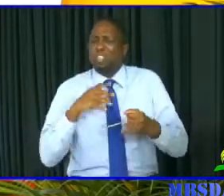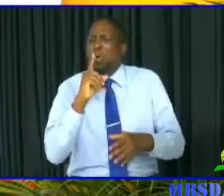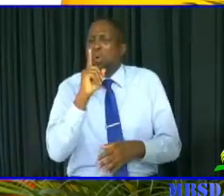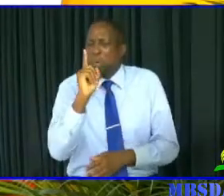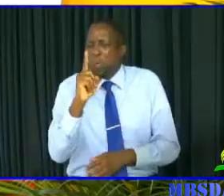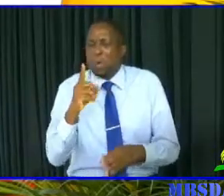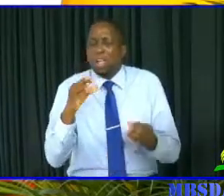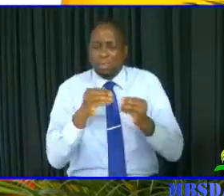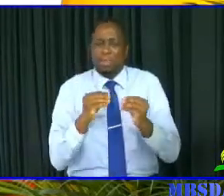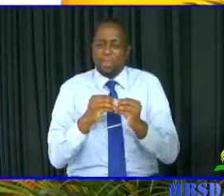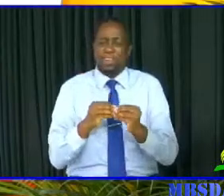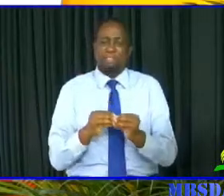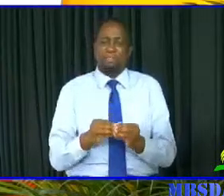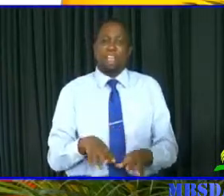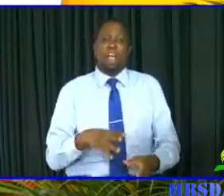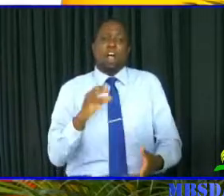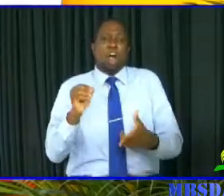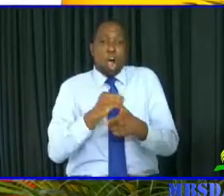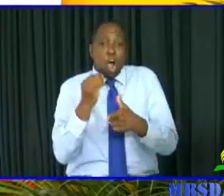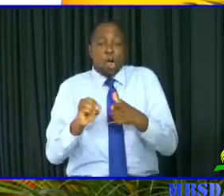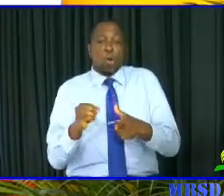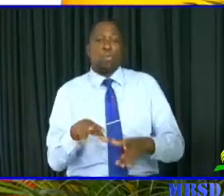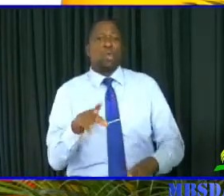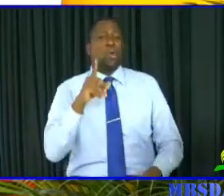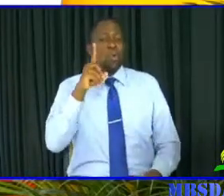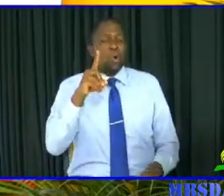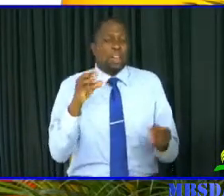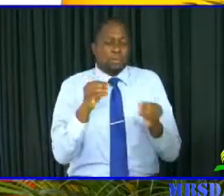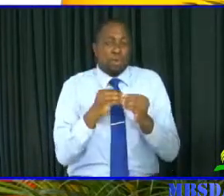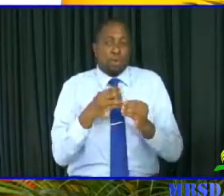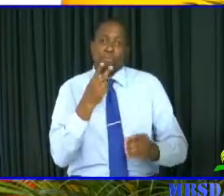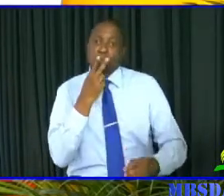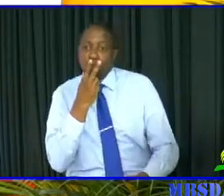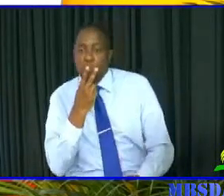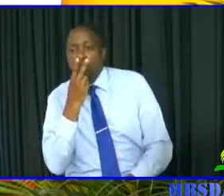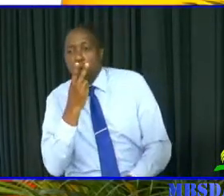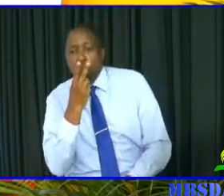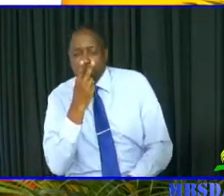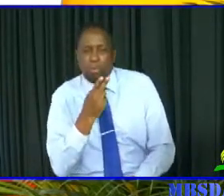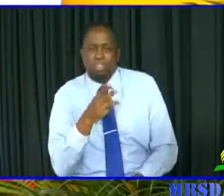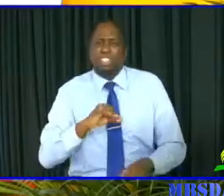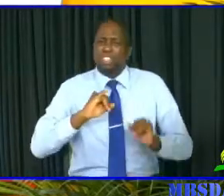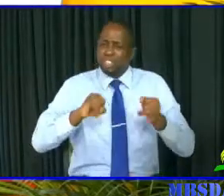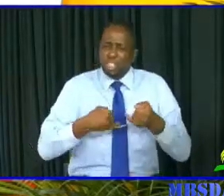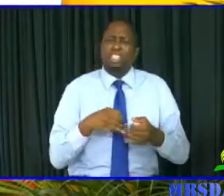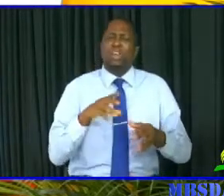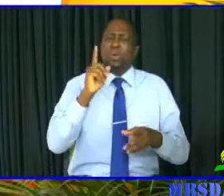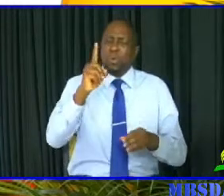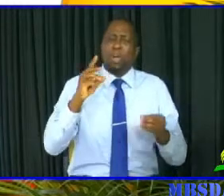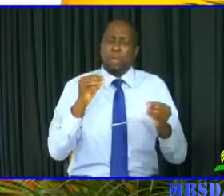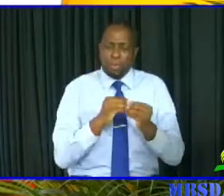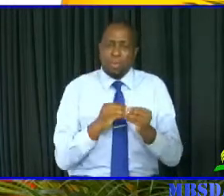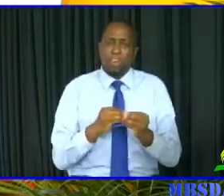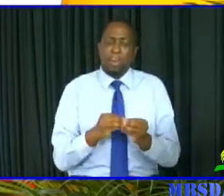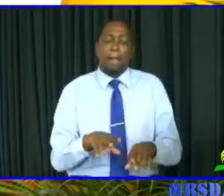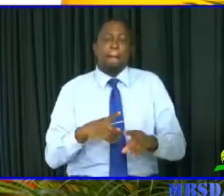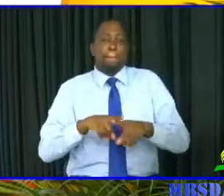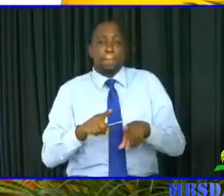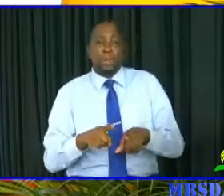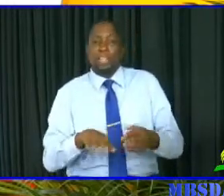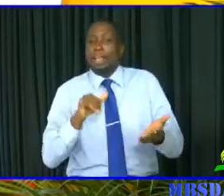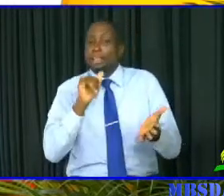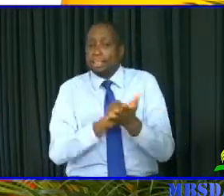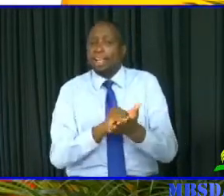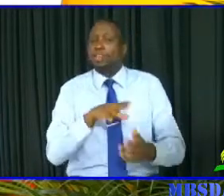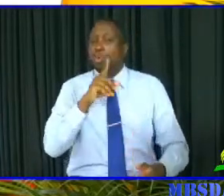spliff, but it may cause you to get in a rage and you do something silly to the extent that you end up losing your life. You